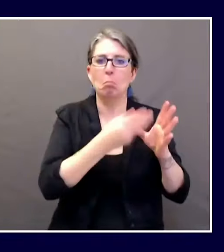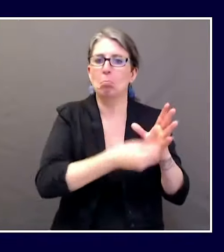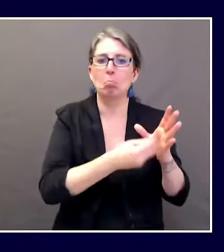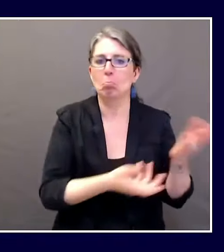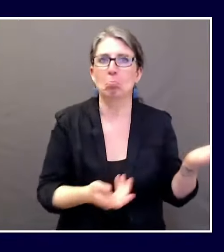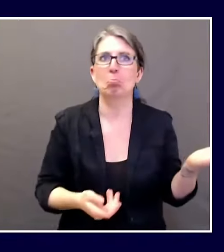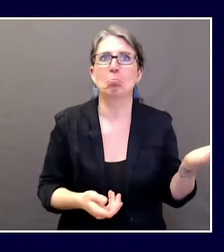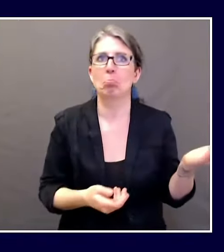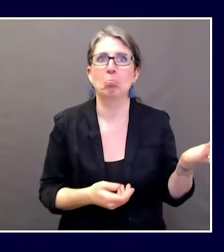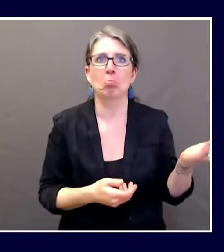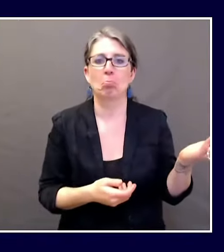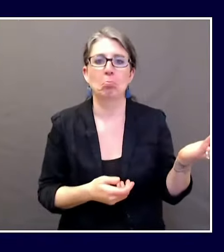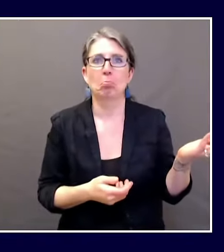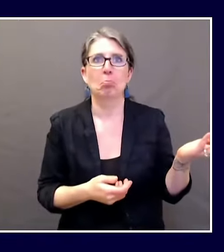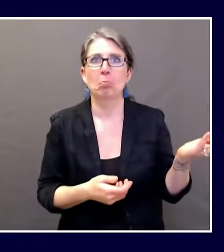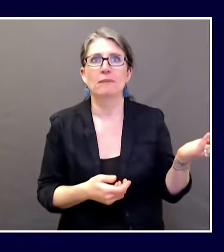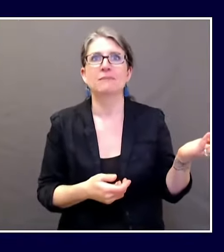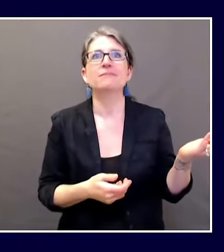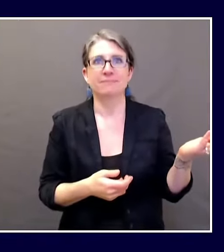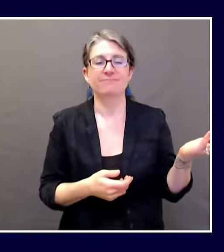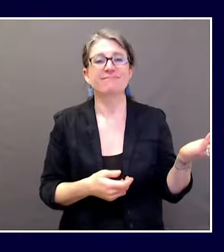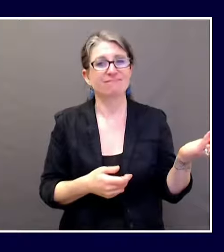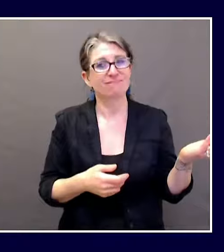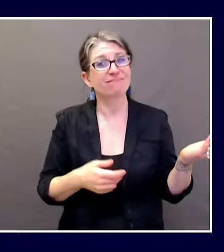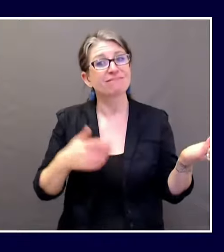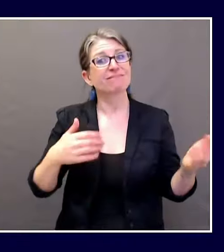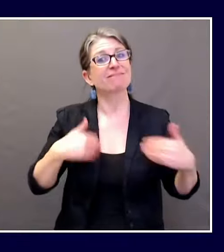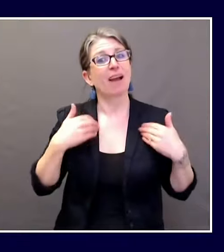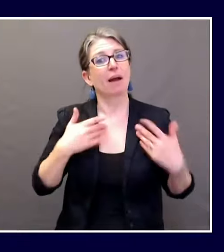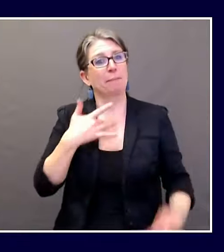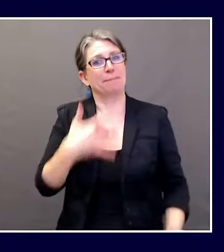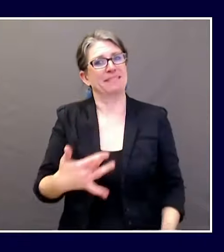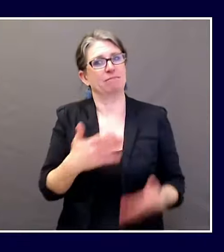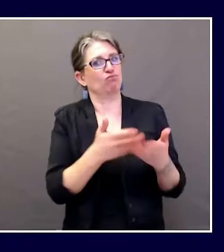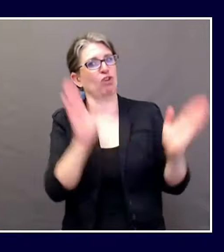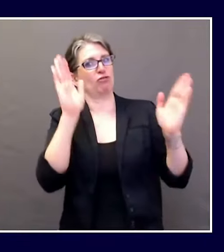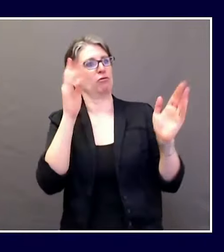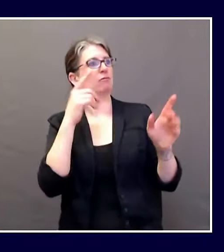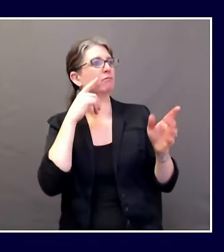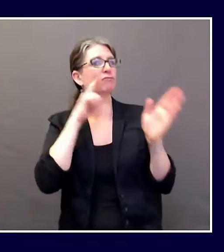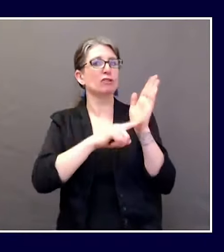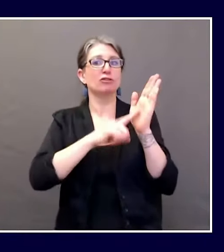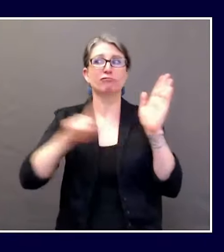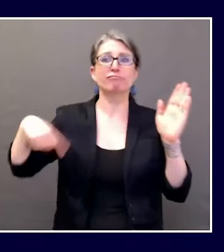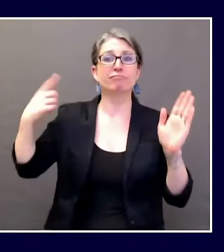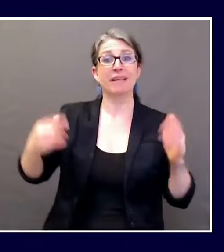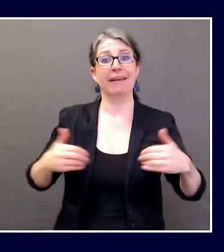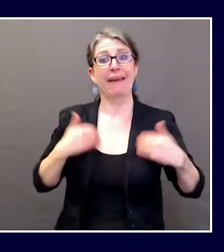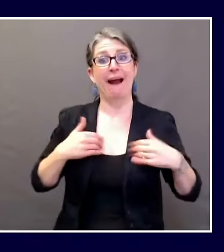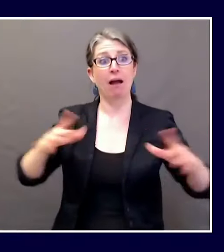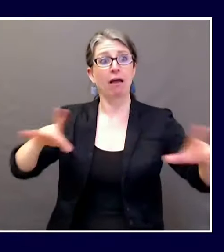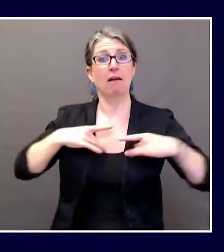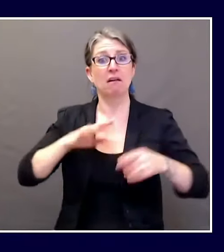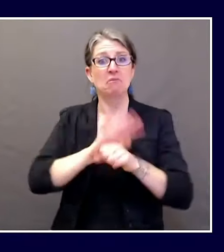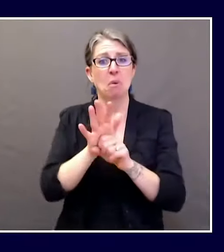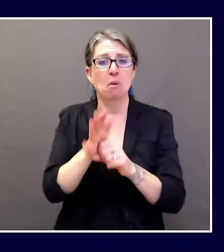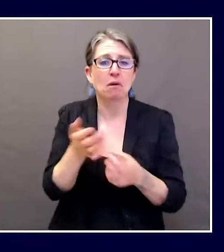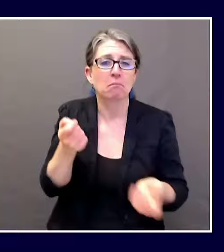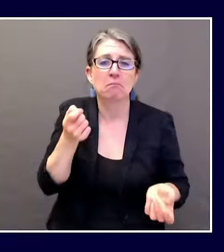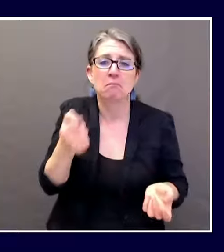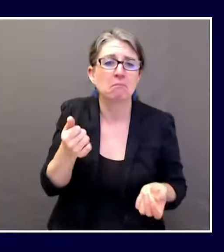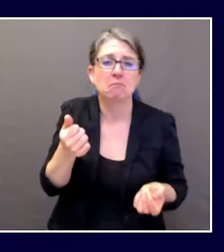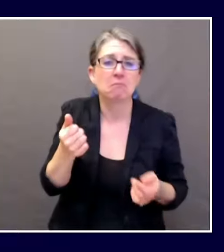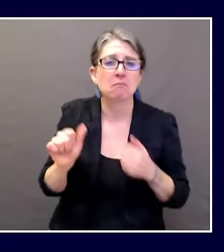but vaccines and vaccinations are really one of the keys behind that. Great. One final